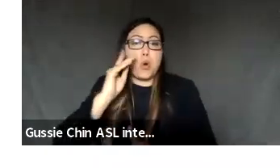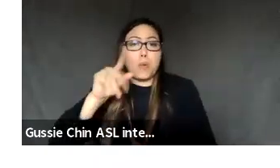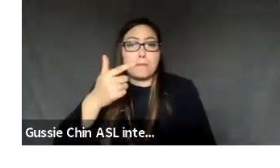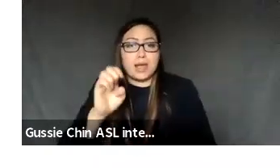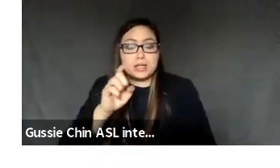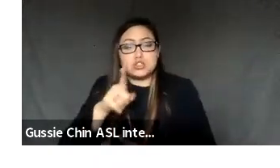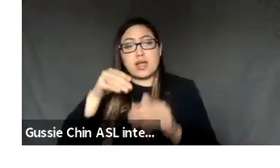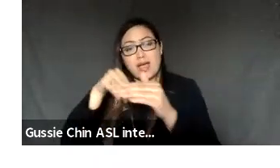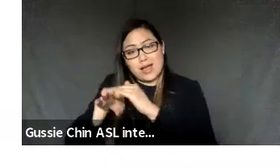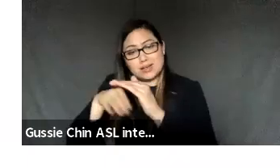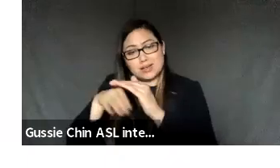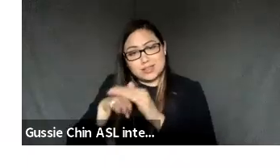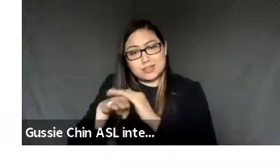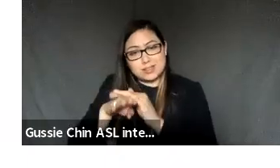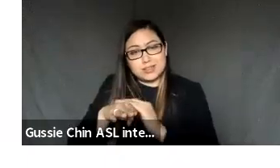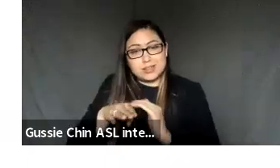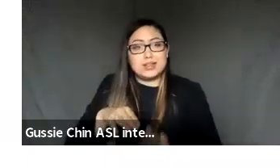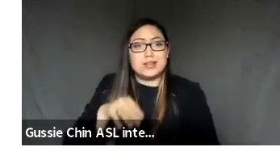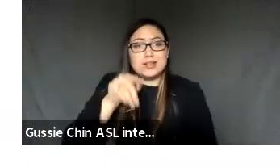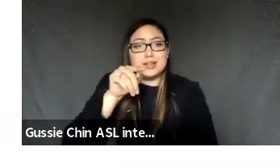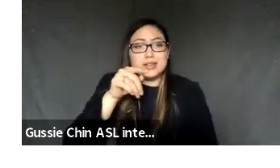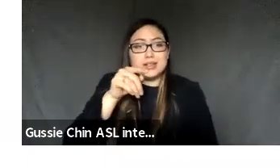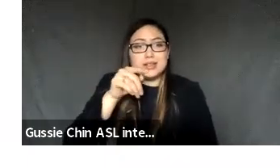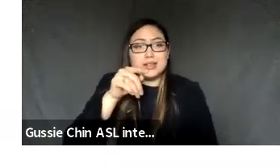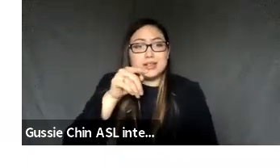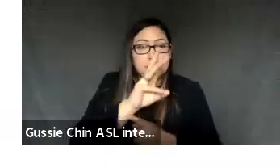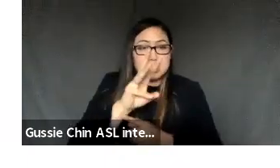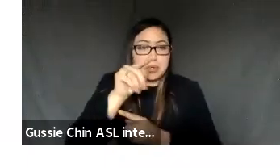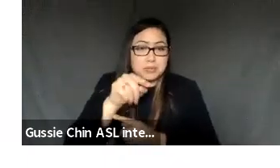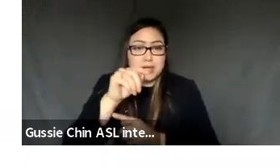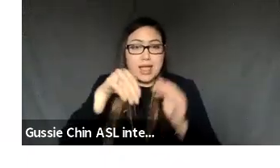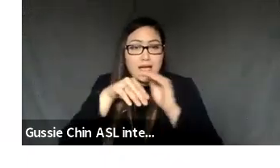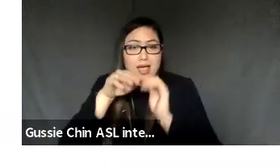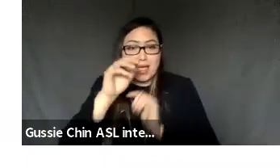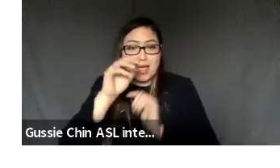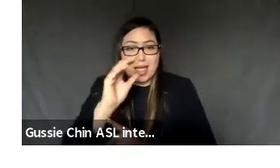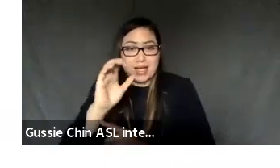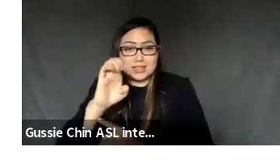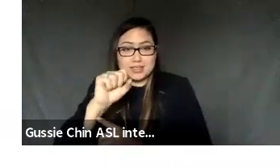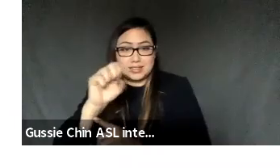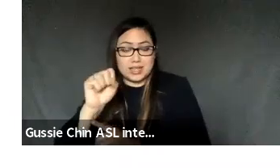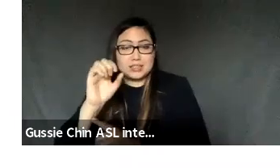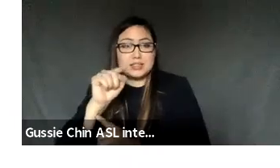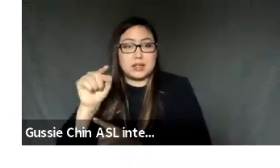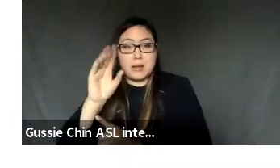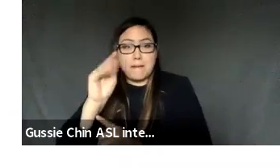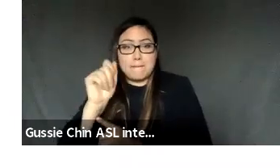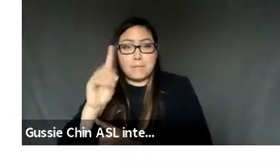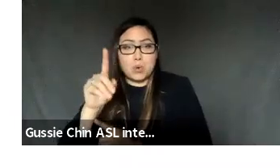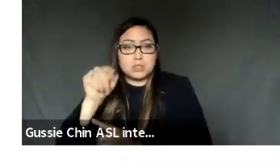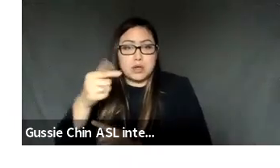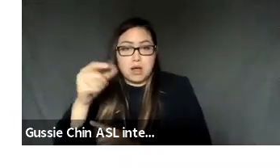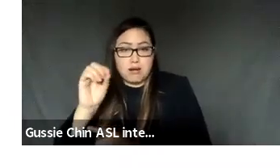that's access-board.gov. And then you can click on the menu tab from the drop-down menu. You click